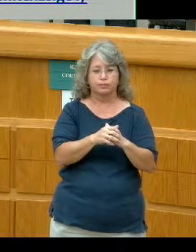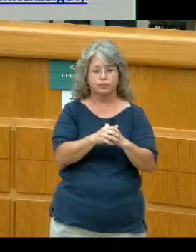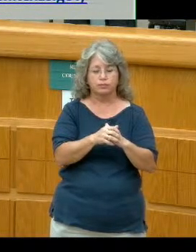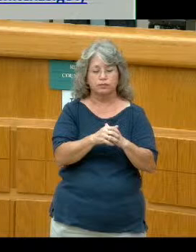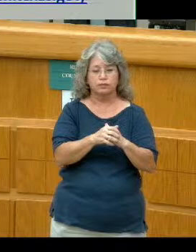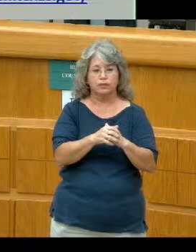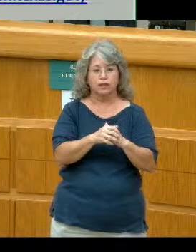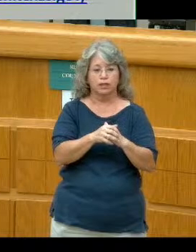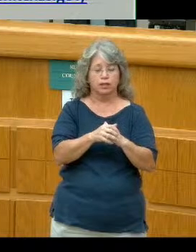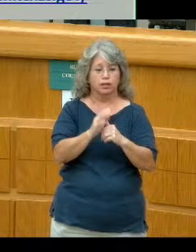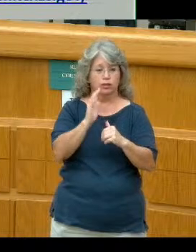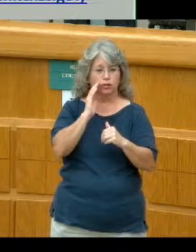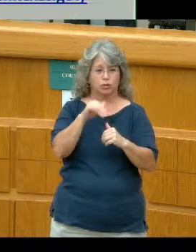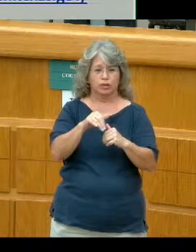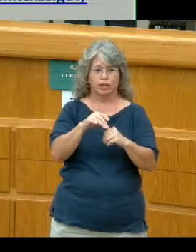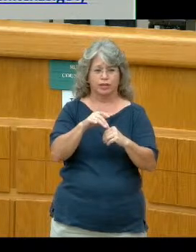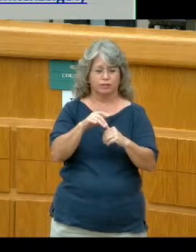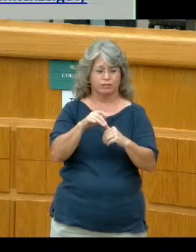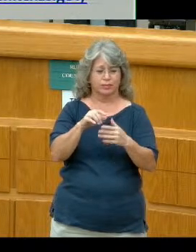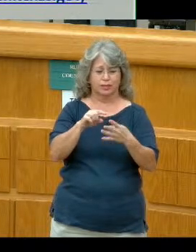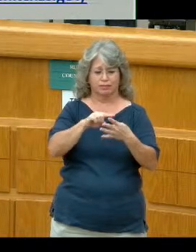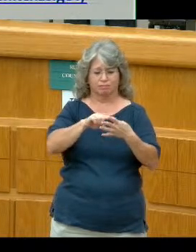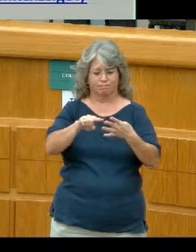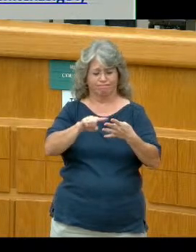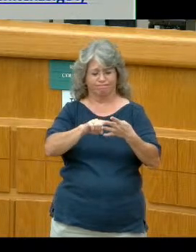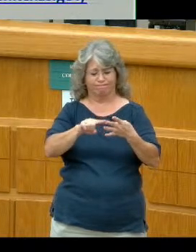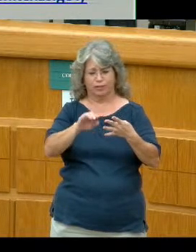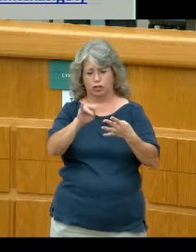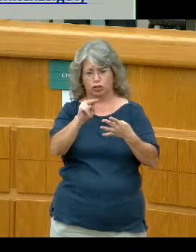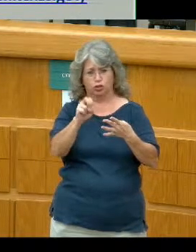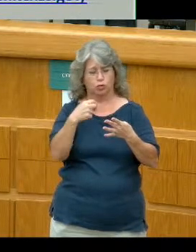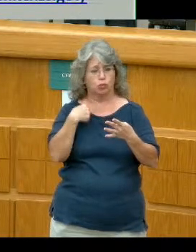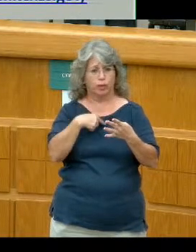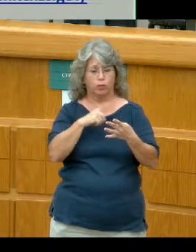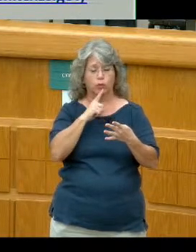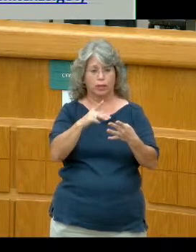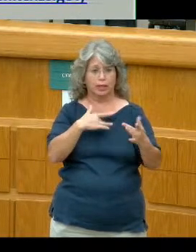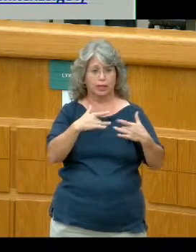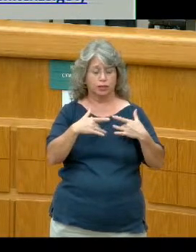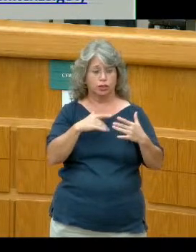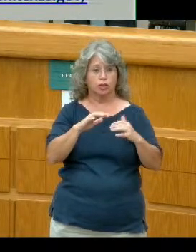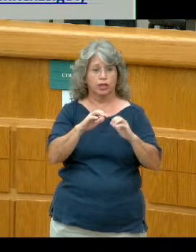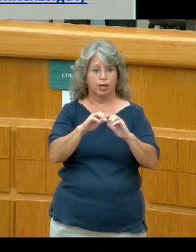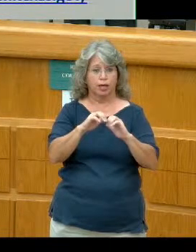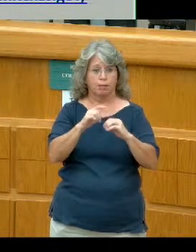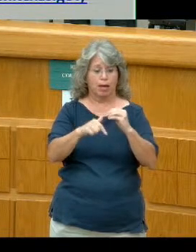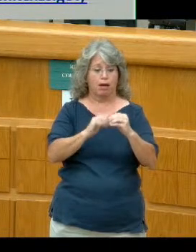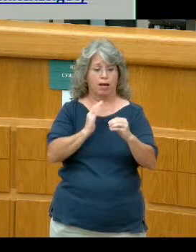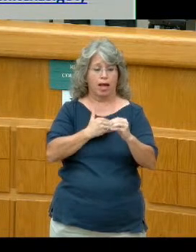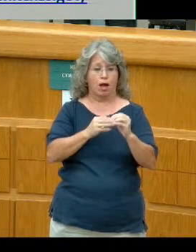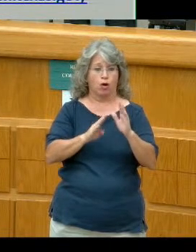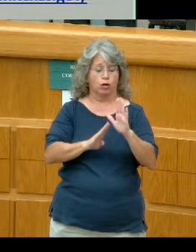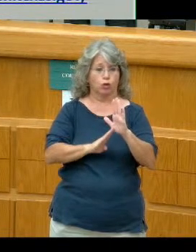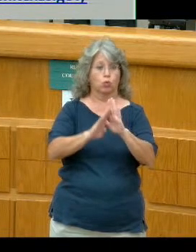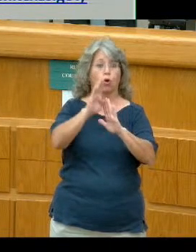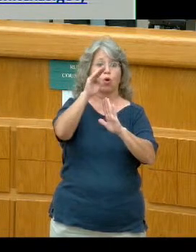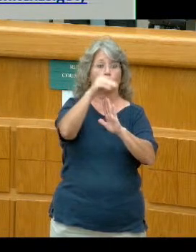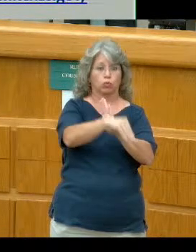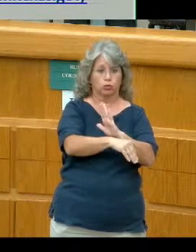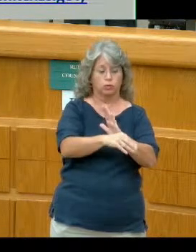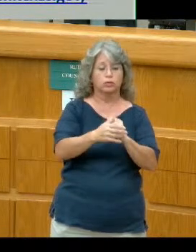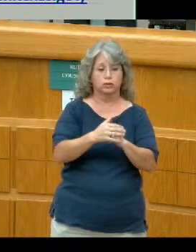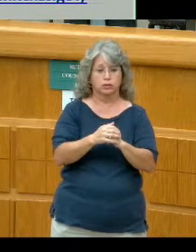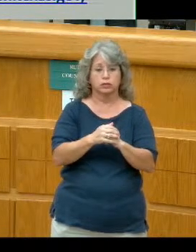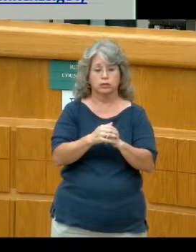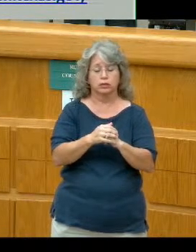task force, we were already concerned in the second week of June about exponential growth in the number of cases. You can see we're much lower than we